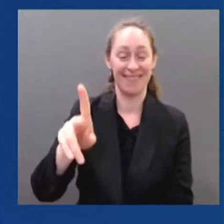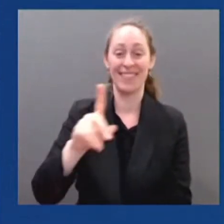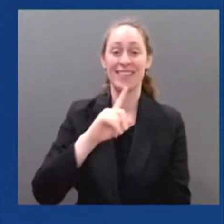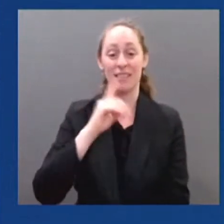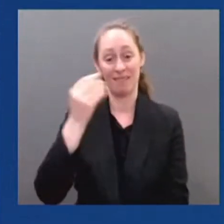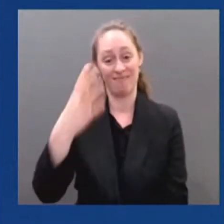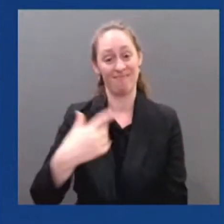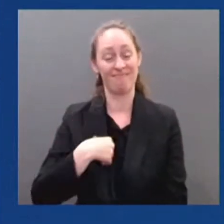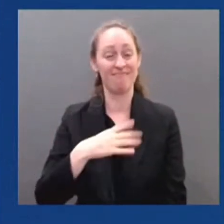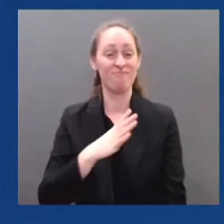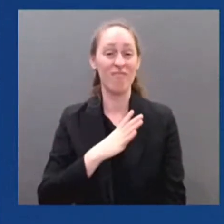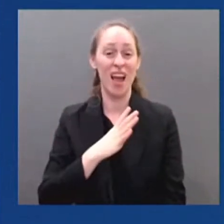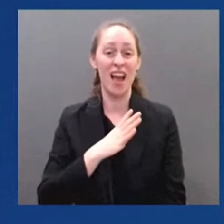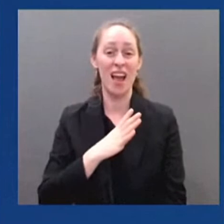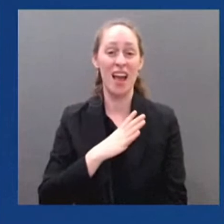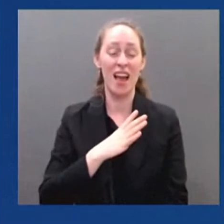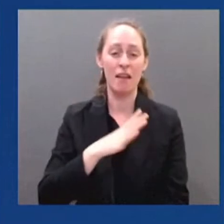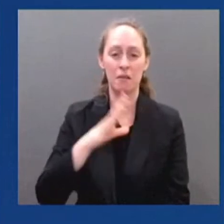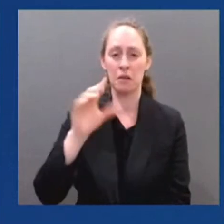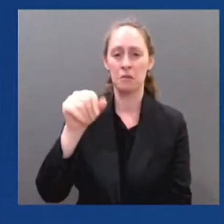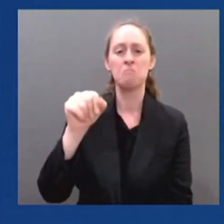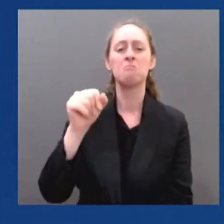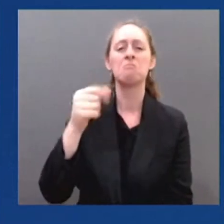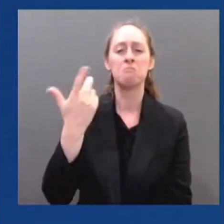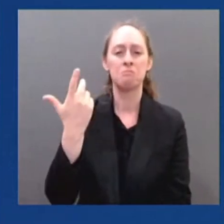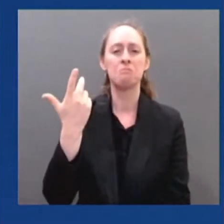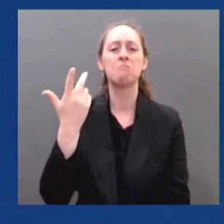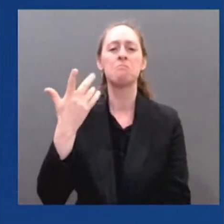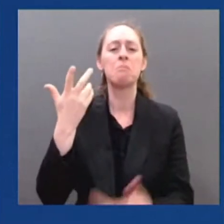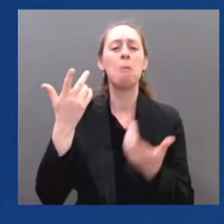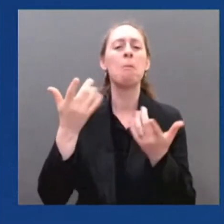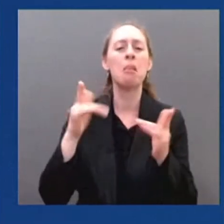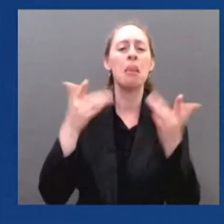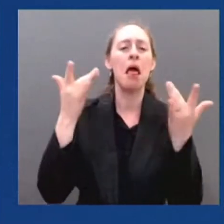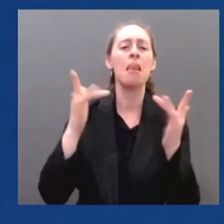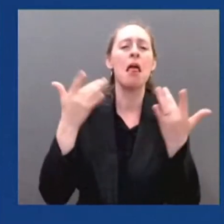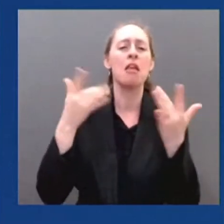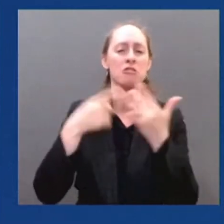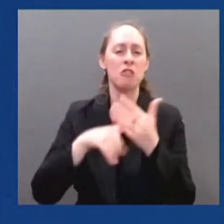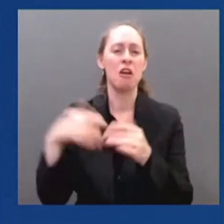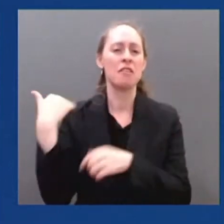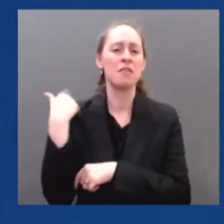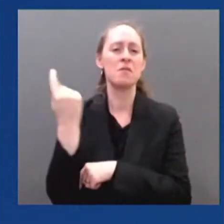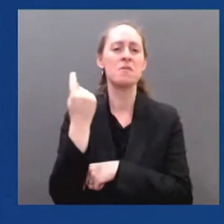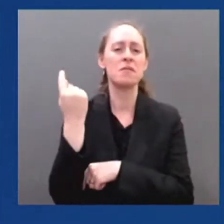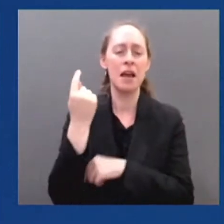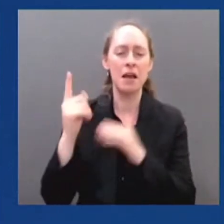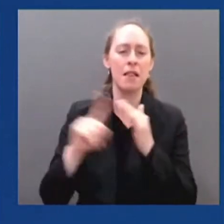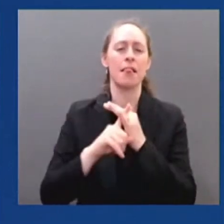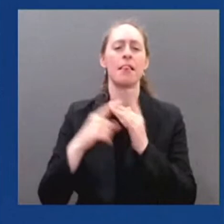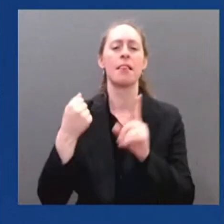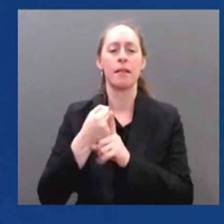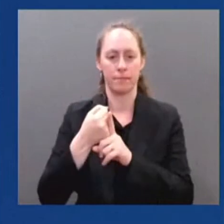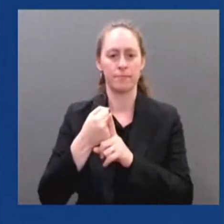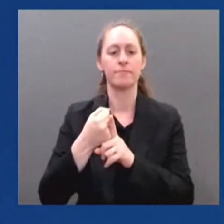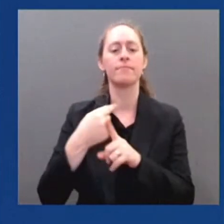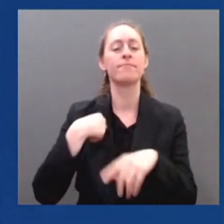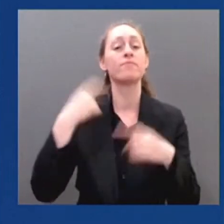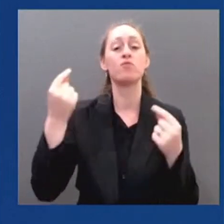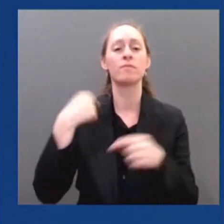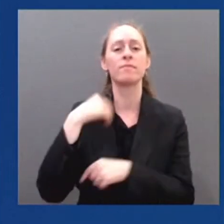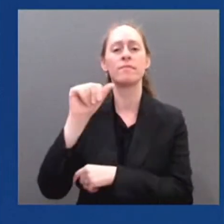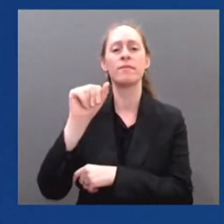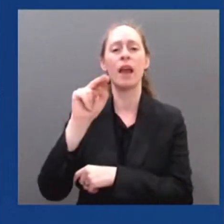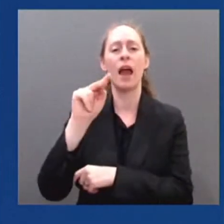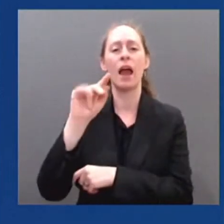symptoms last Tuesday. I checked my antigen test on Wednesday. It was positive. I had 1 day of symptomatology.